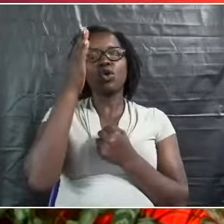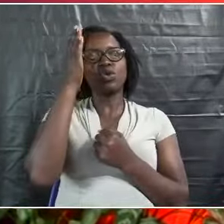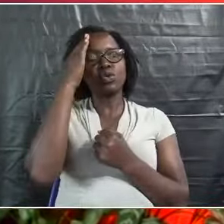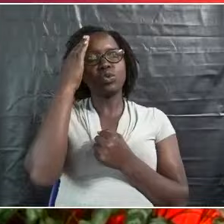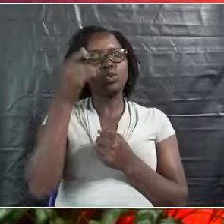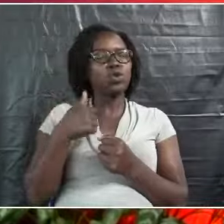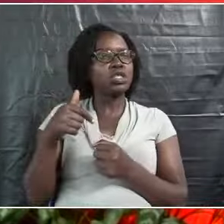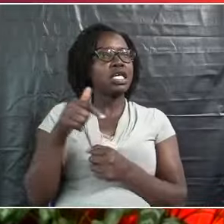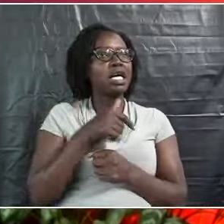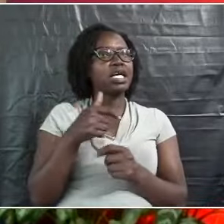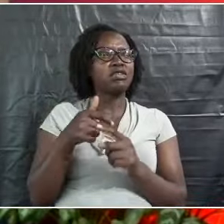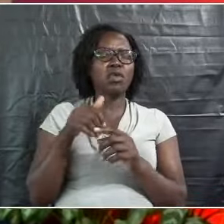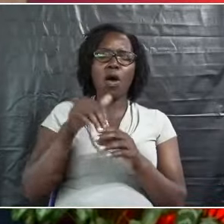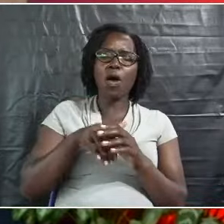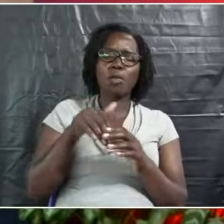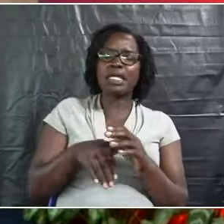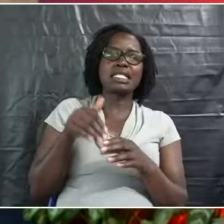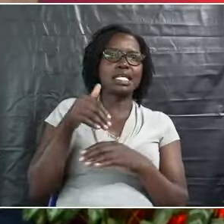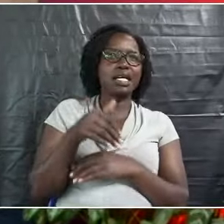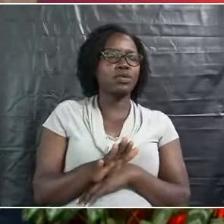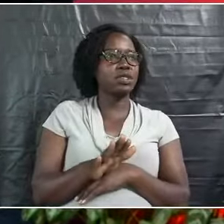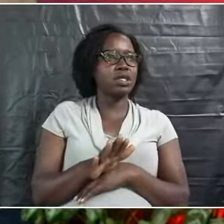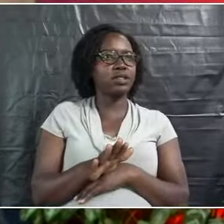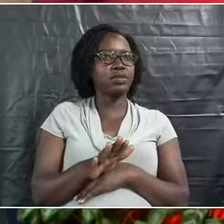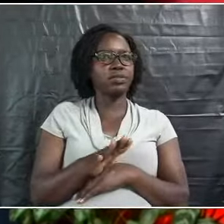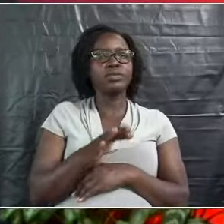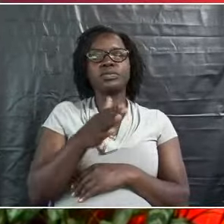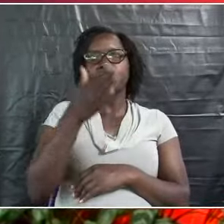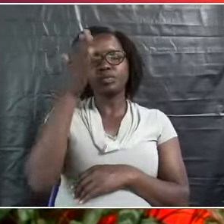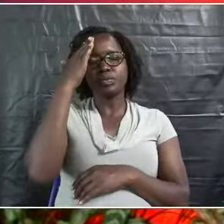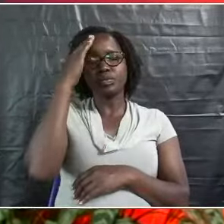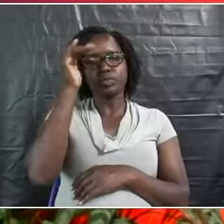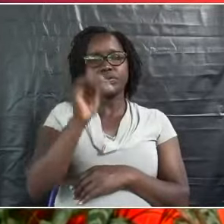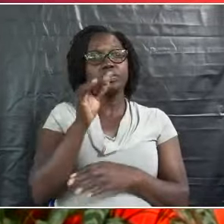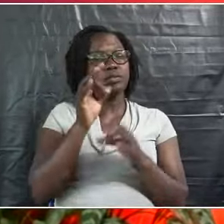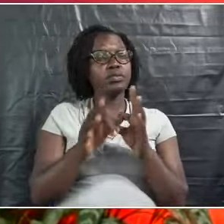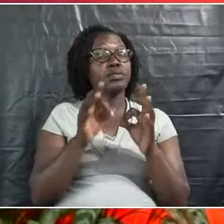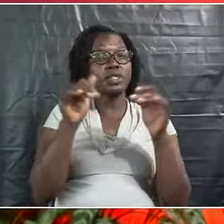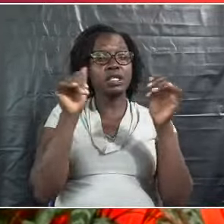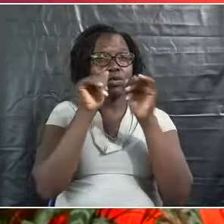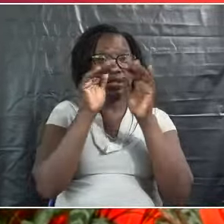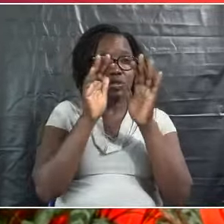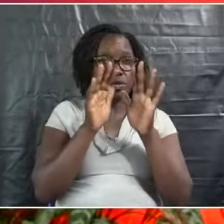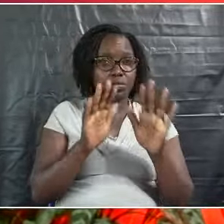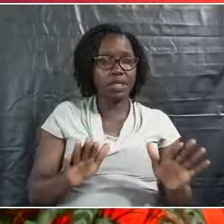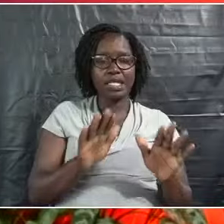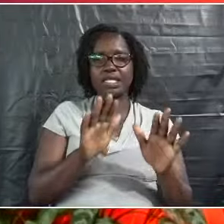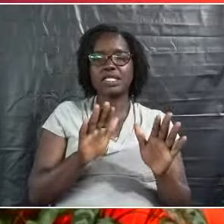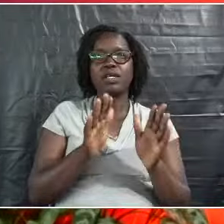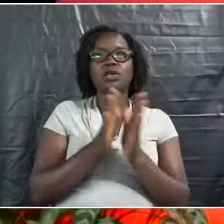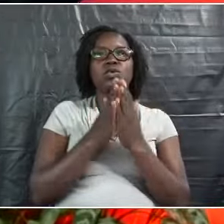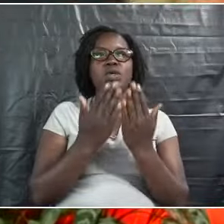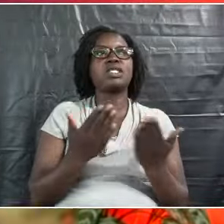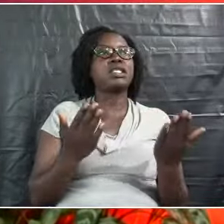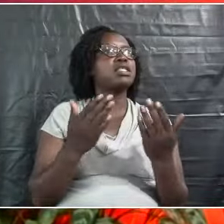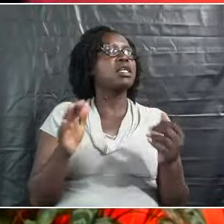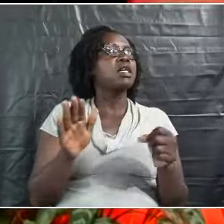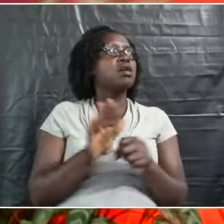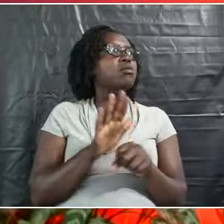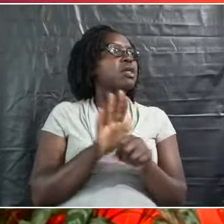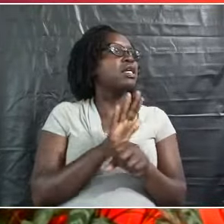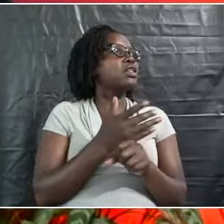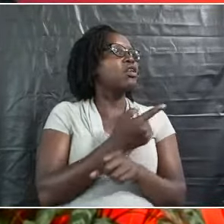from inside and outside, he knows that if he were to bless us with means, many of us, that would